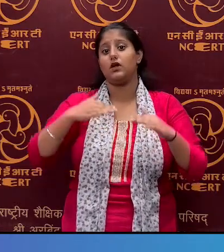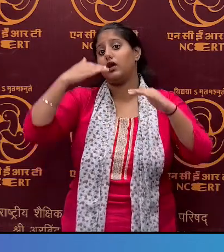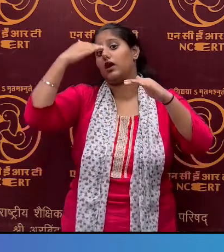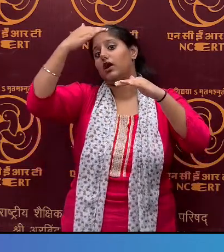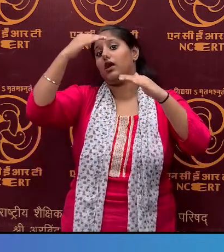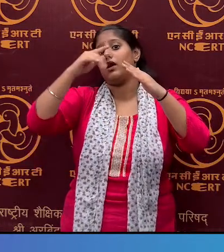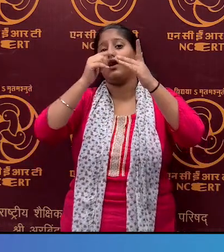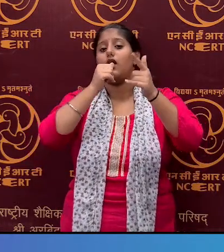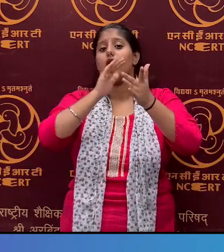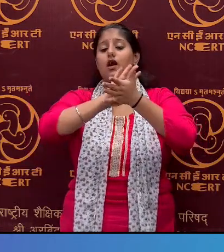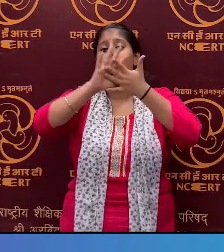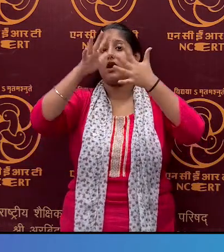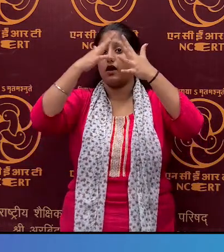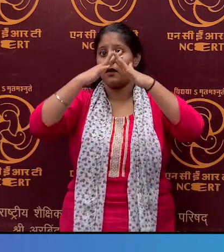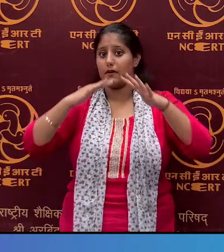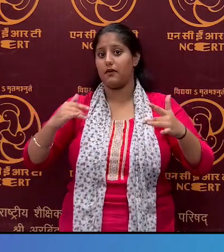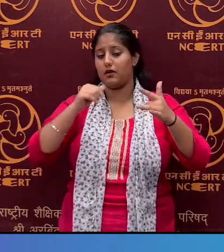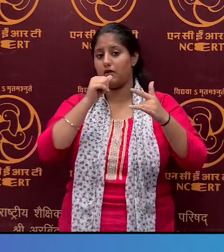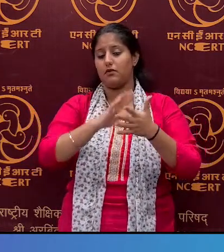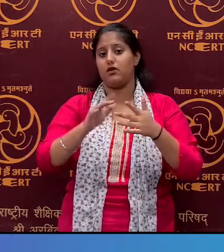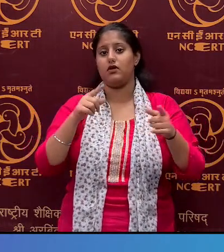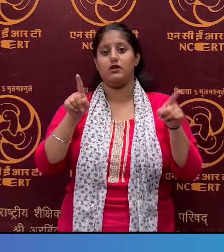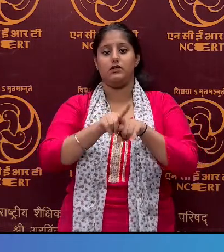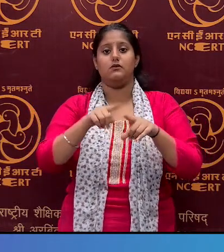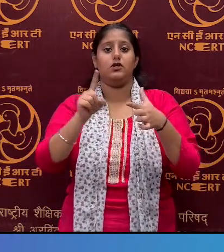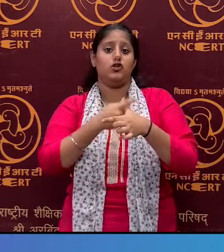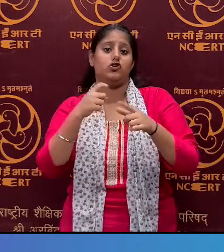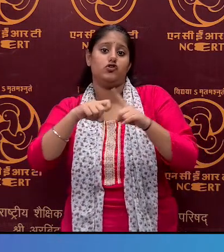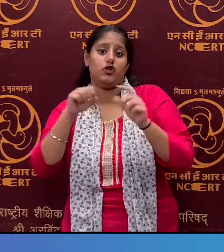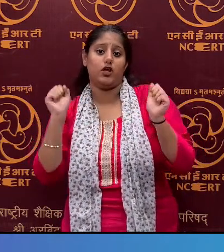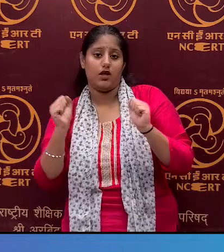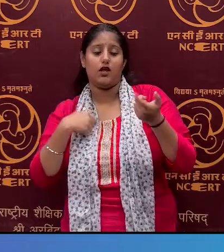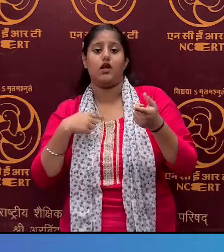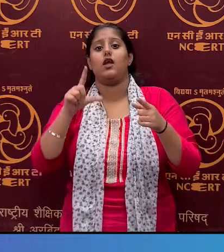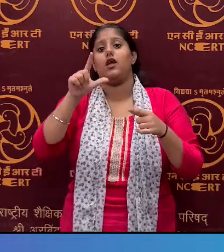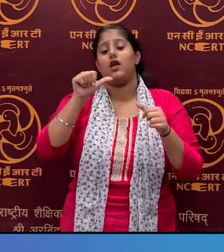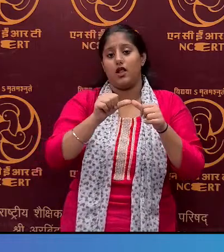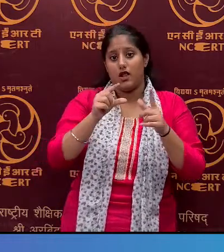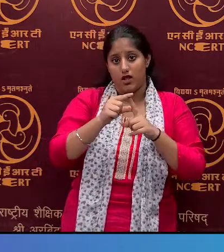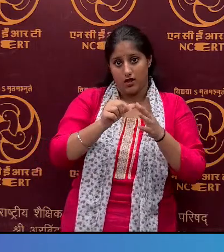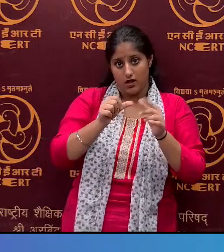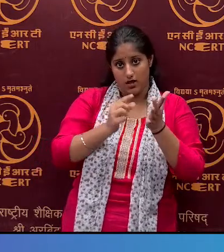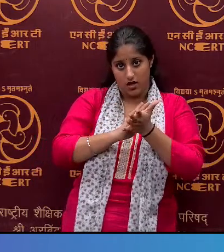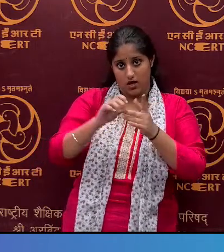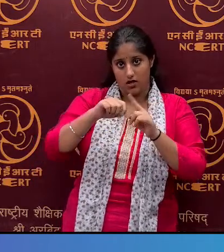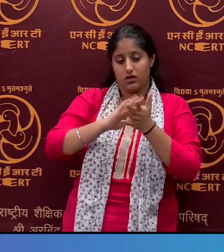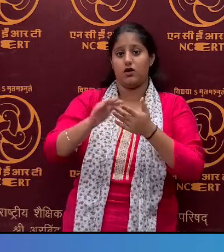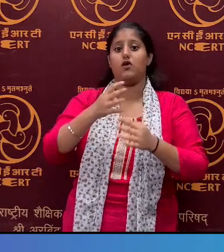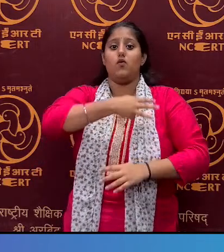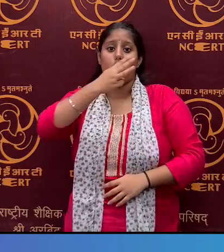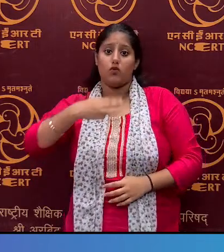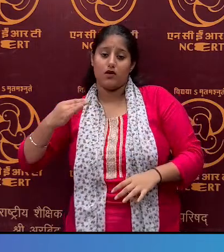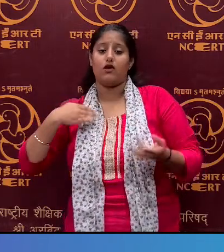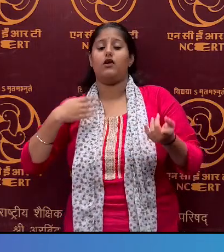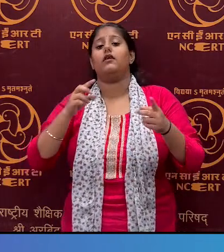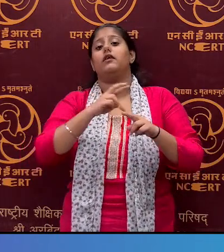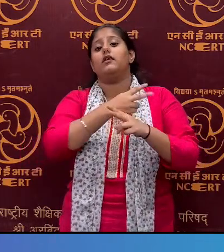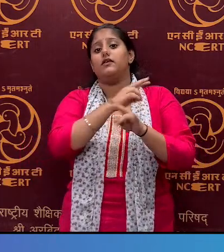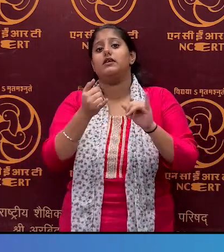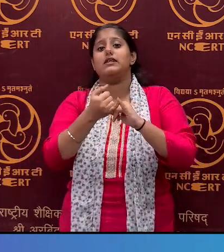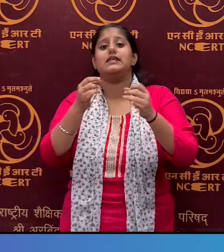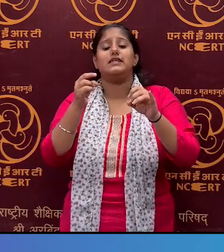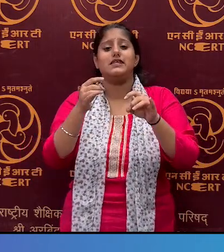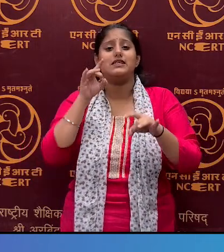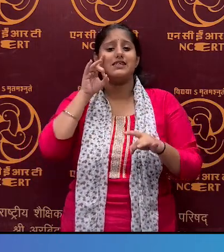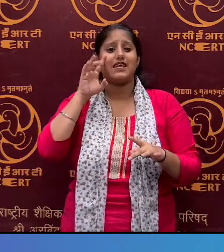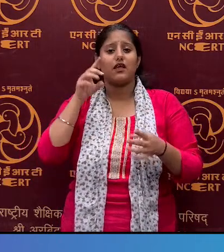state that included the part of Jammu and Kashmir, Ladakh, Himachal, Uttarakhand, Sikkim and Arunachal